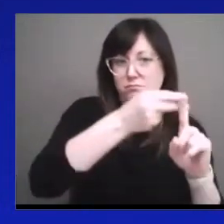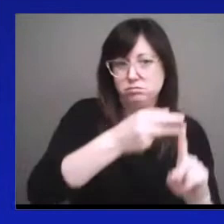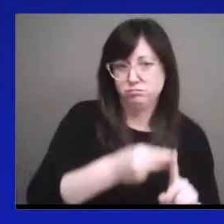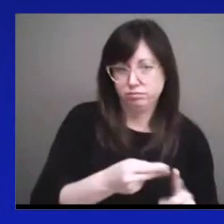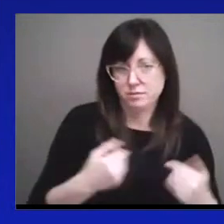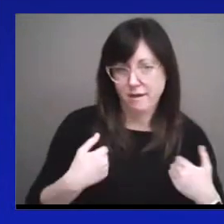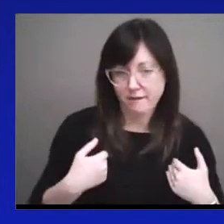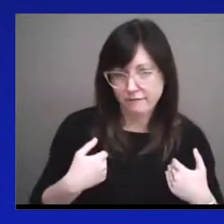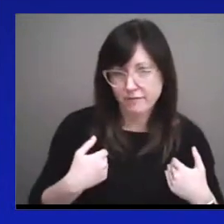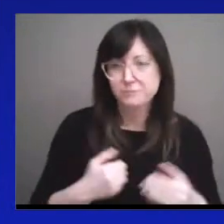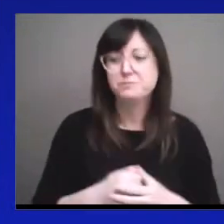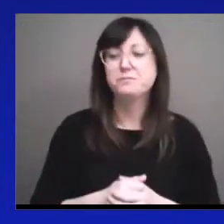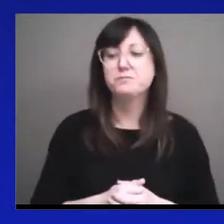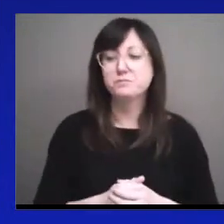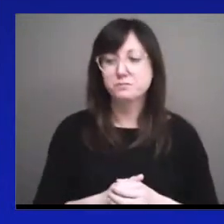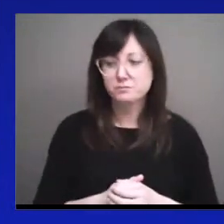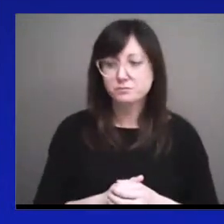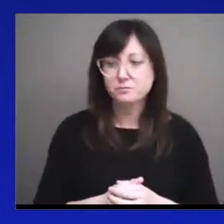We started